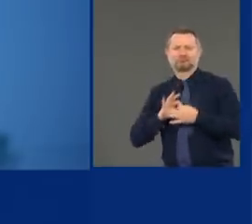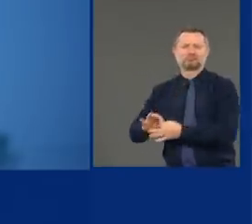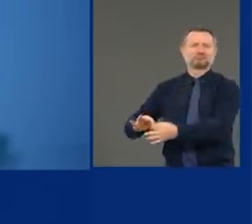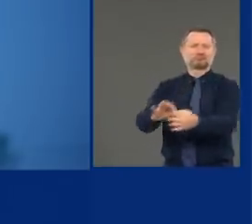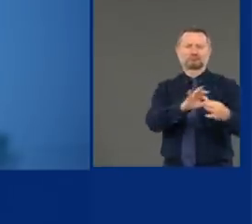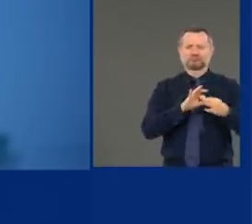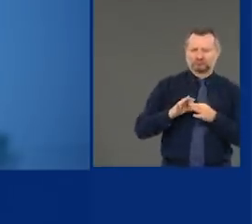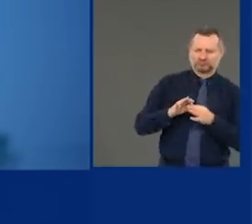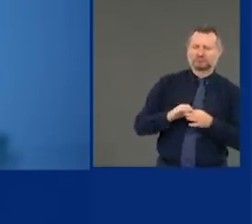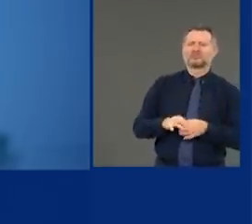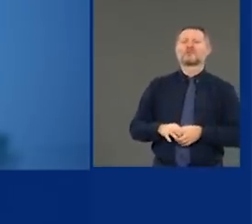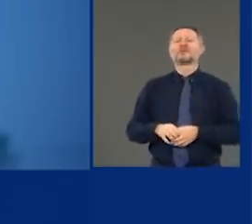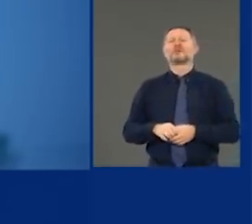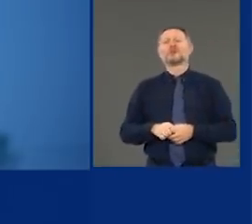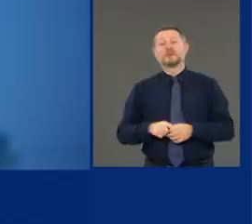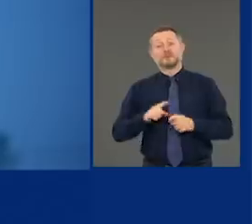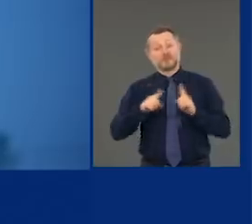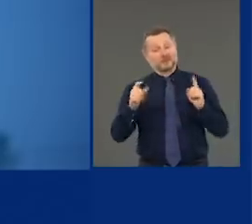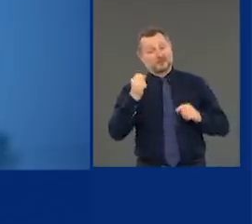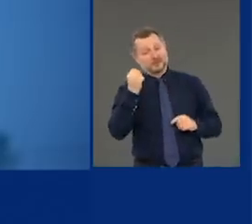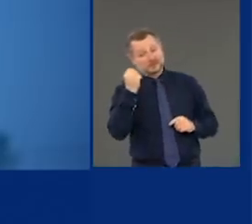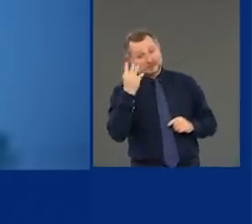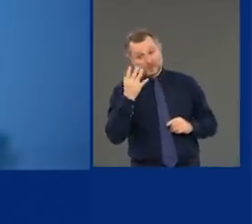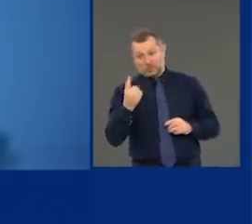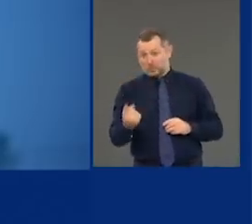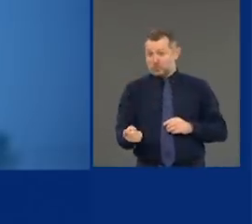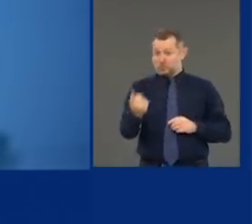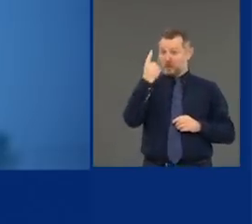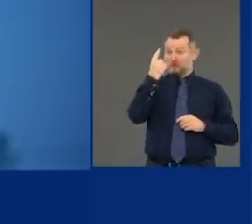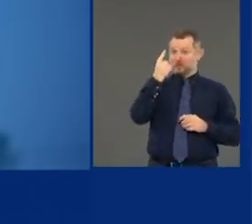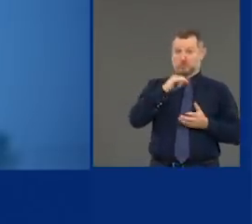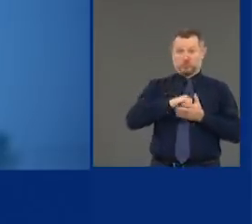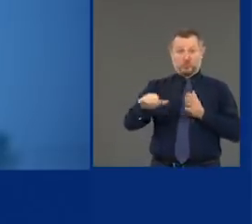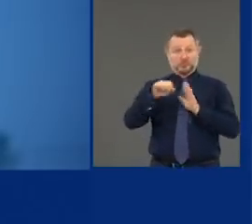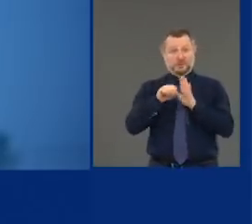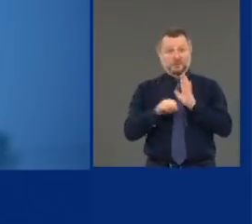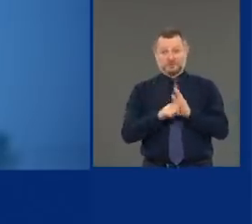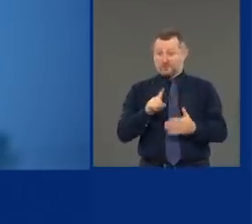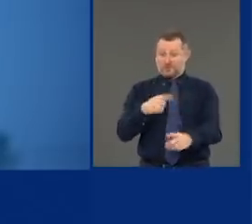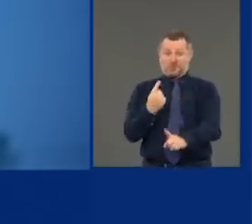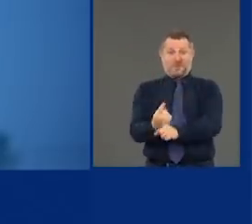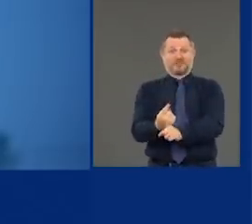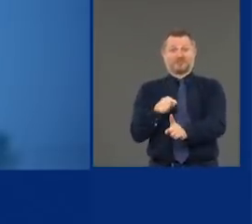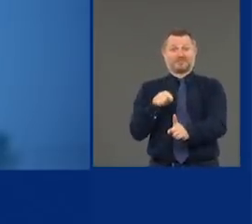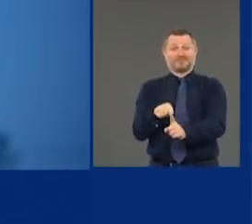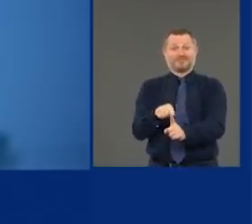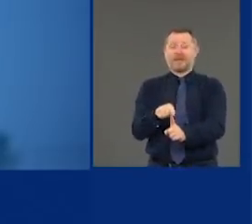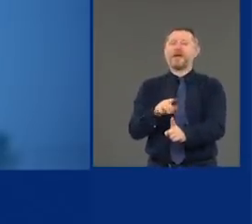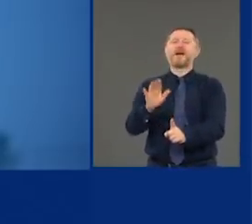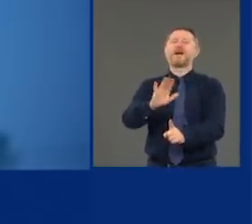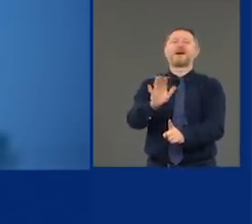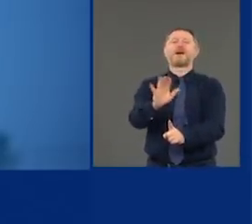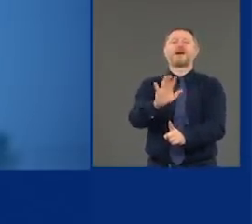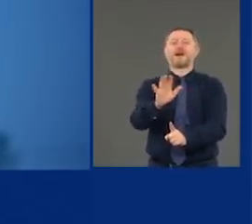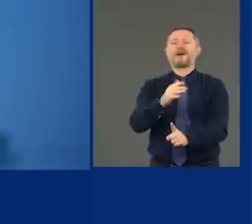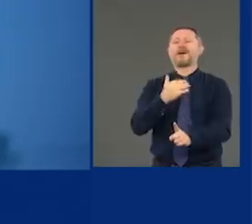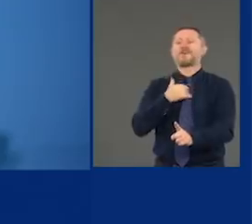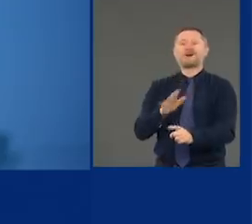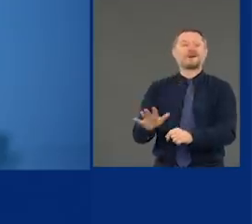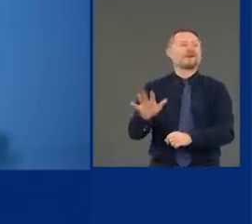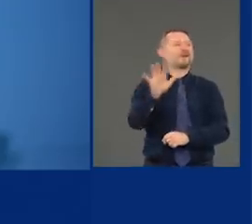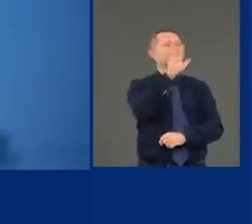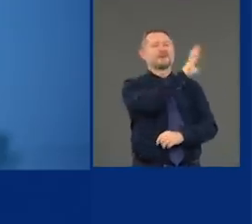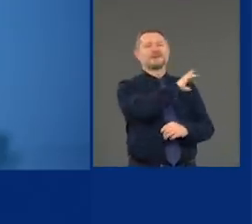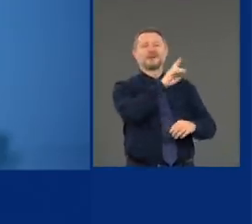about what an individual state can do. It's actually broader than that. New York